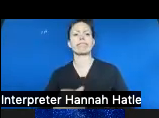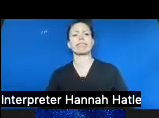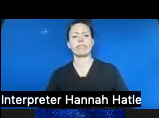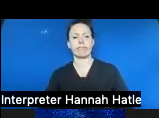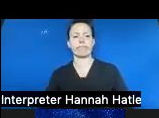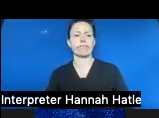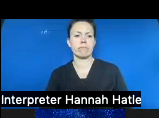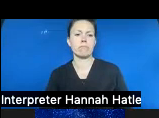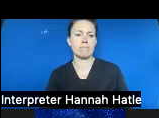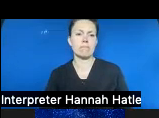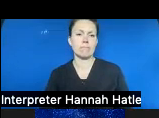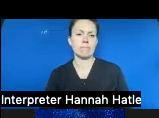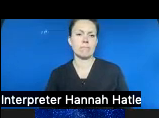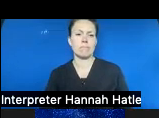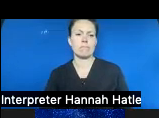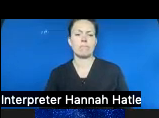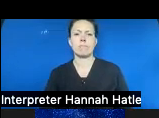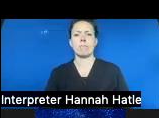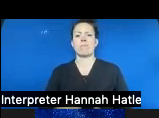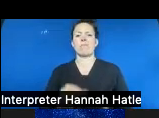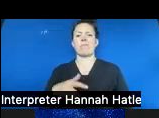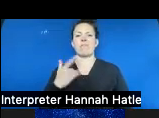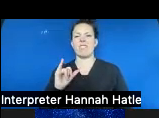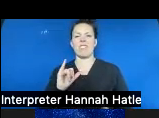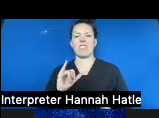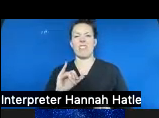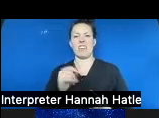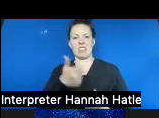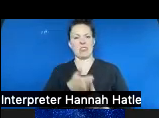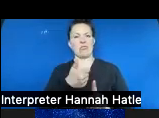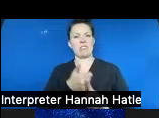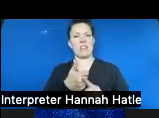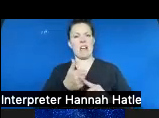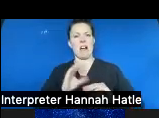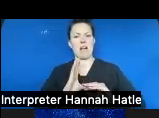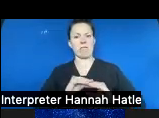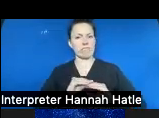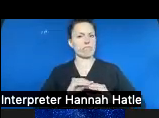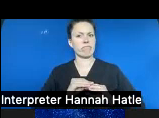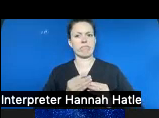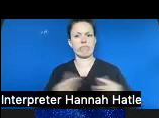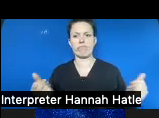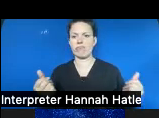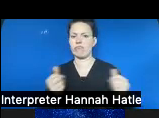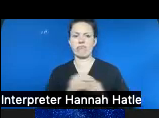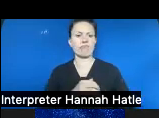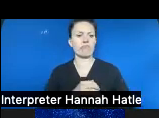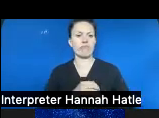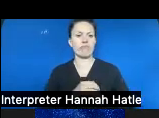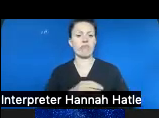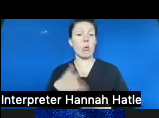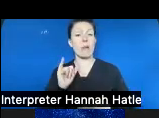ways. With the loss of self-worth, that's why we do love and compassion. Difficulties fitting in.